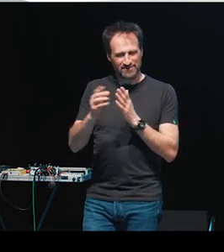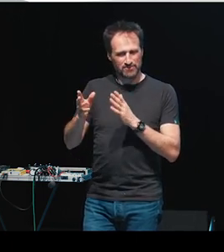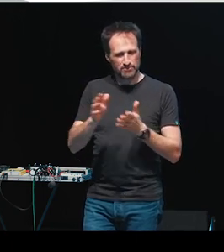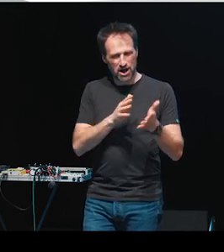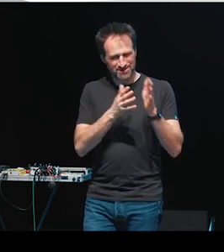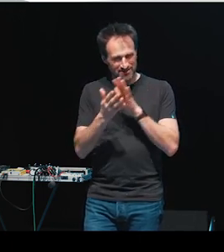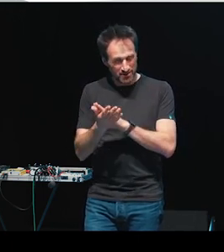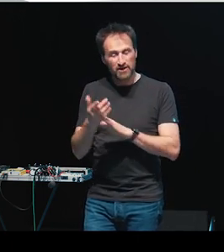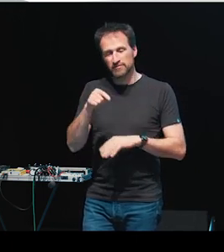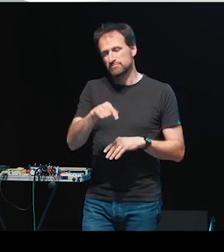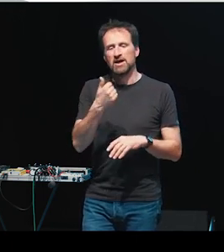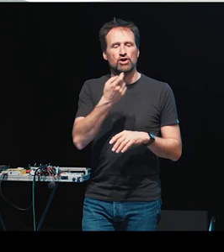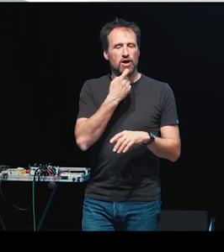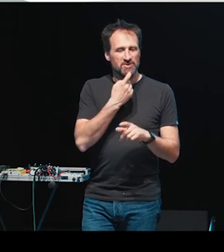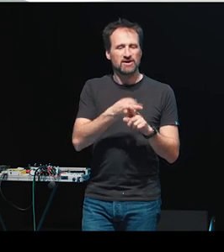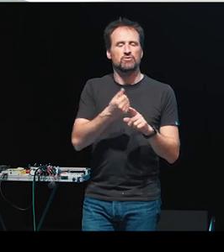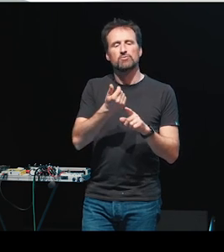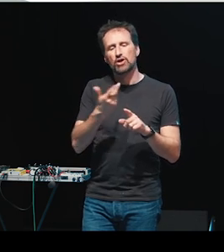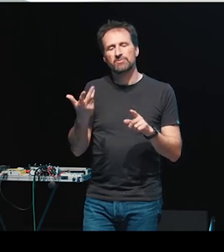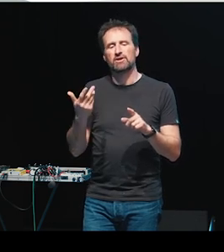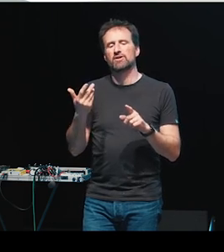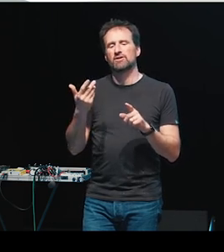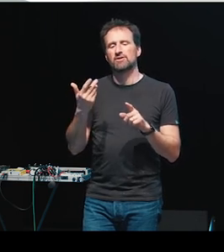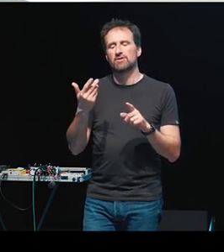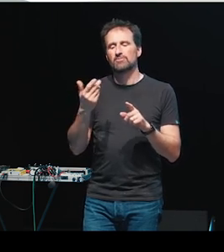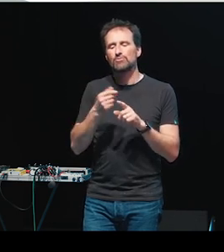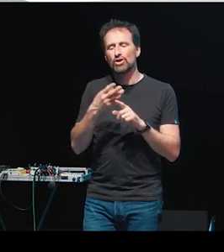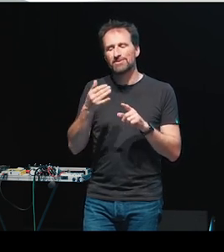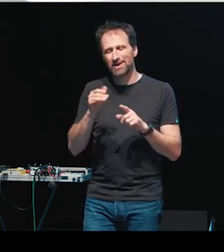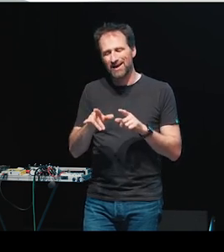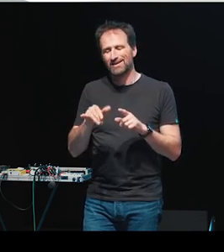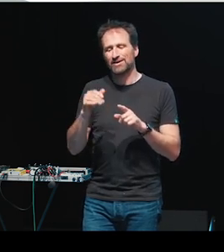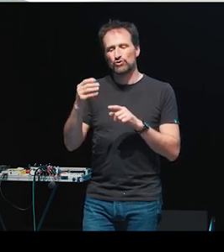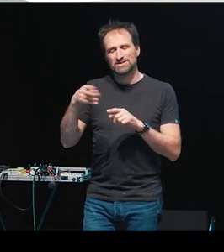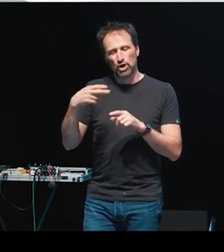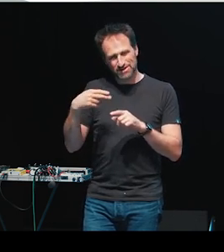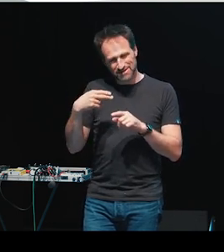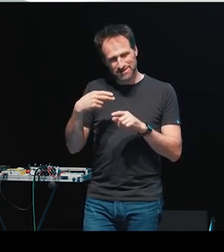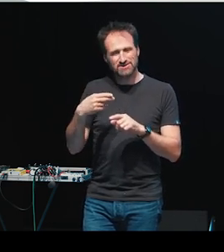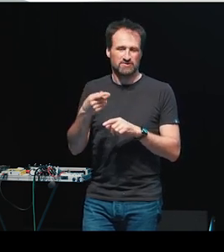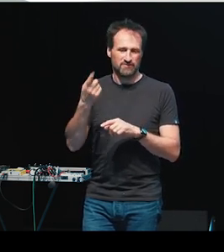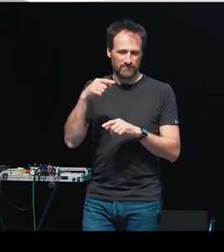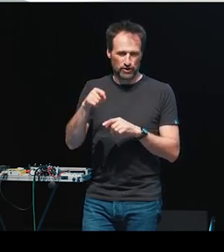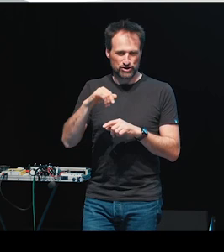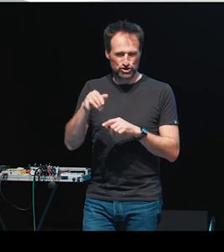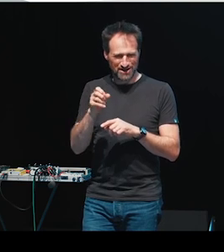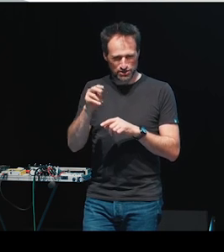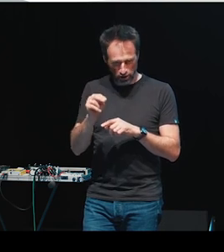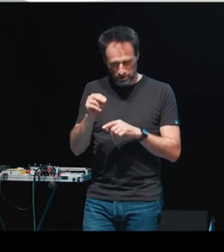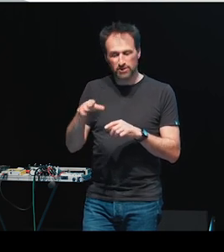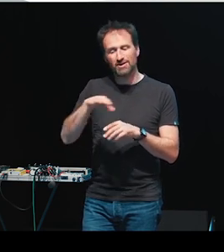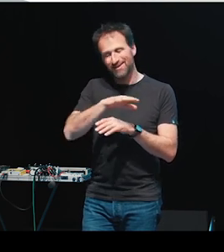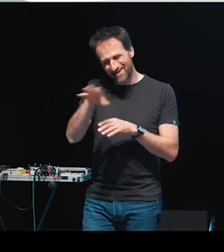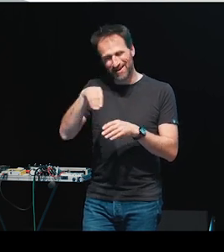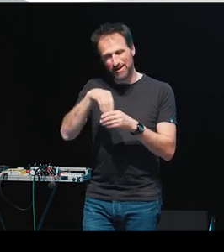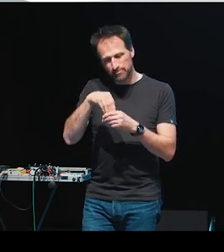there's multiple JSON objects. Each part of the multi-part response contains the header indicating the content type. And